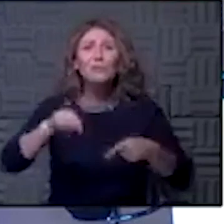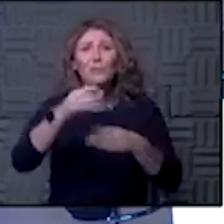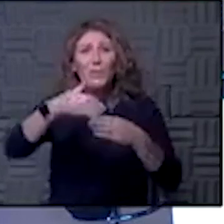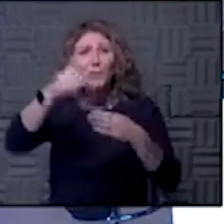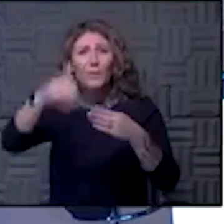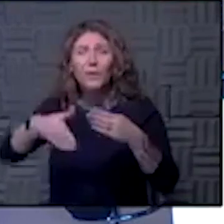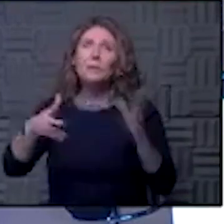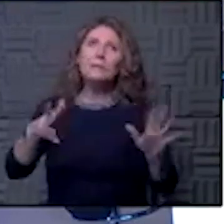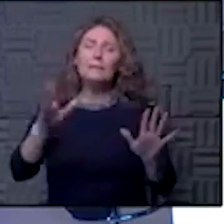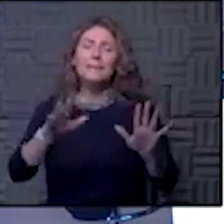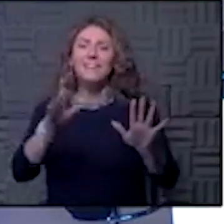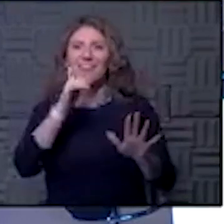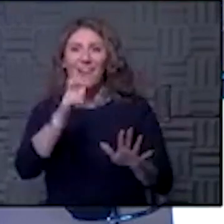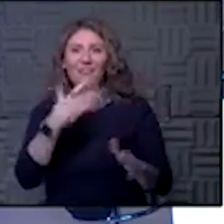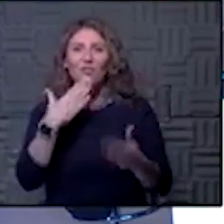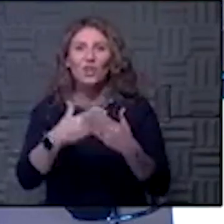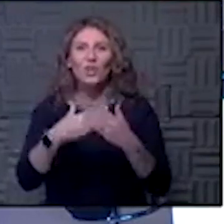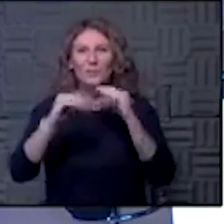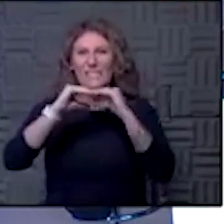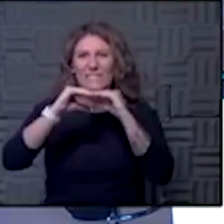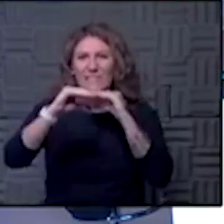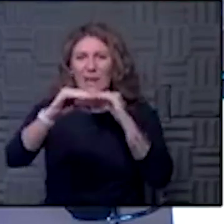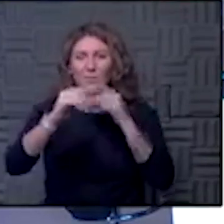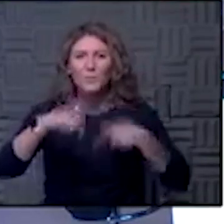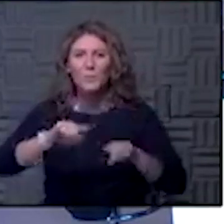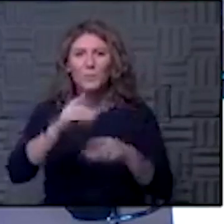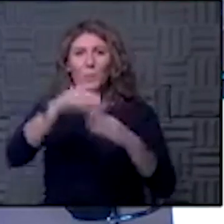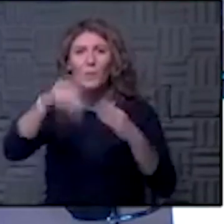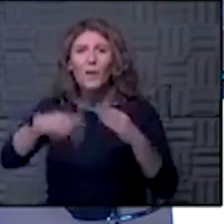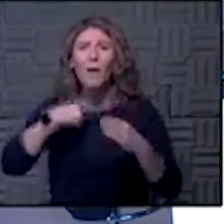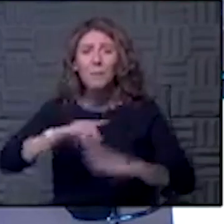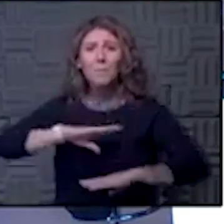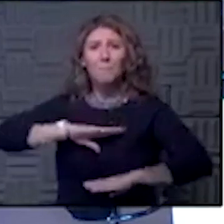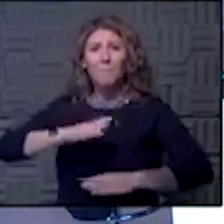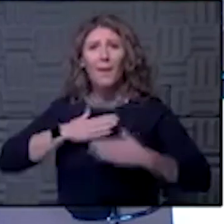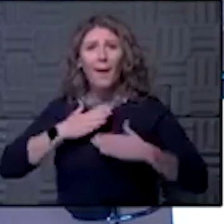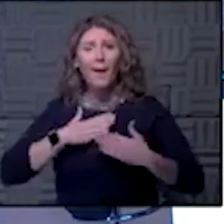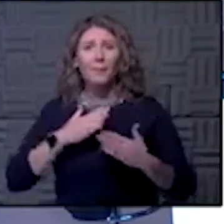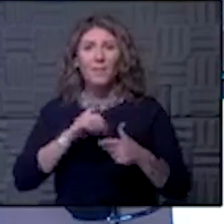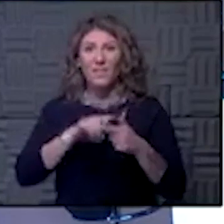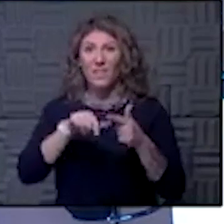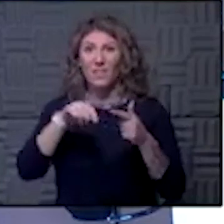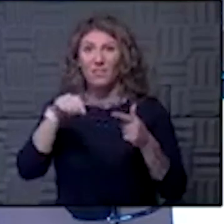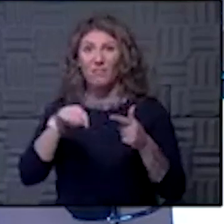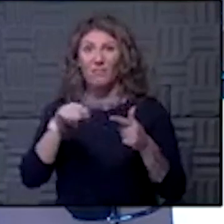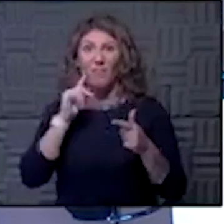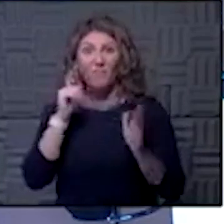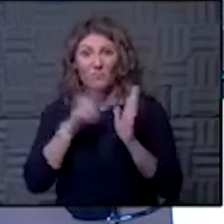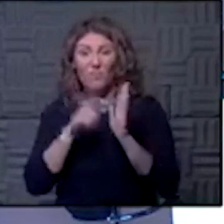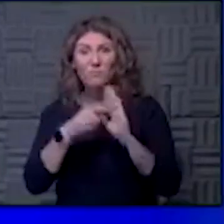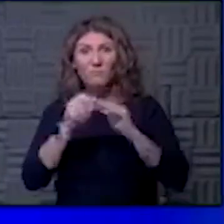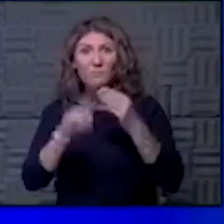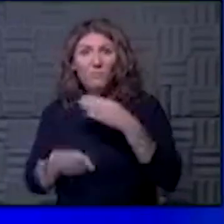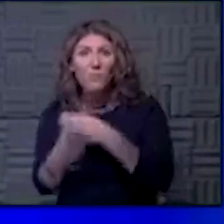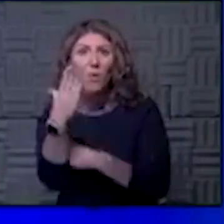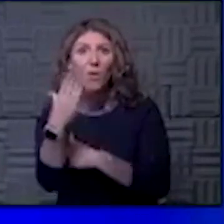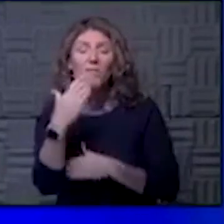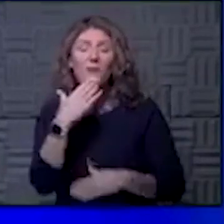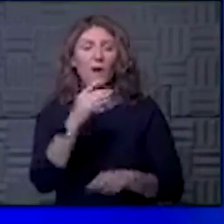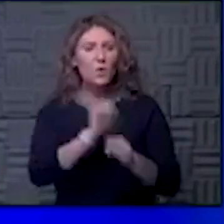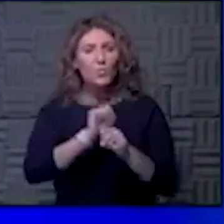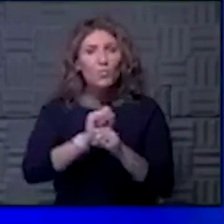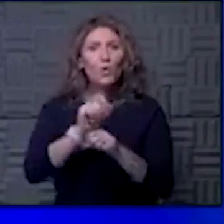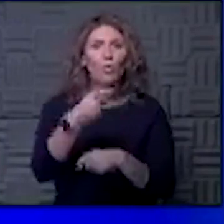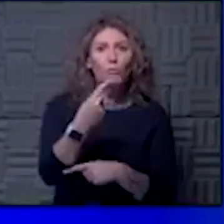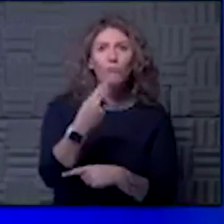weekend. Not good. It was at least stable over the weekend. So I was pretty happy. And then I saw this morning. Yeah. I was working Thursday